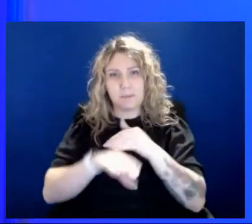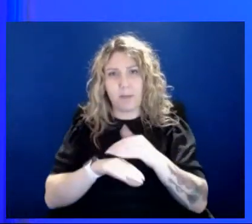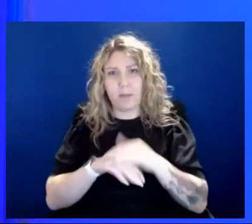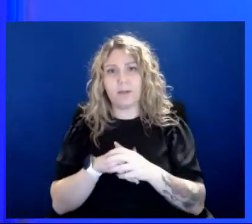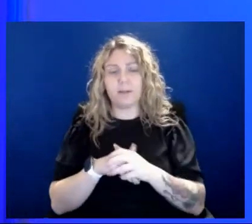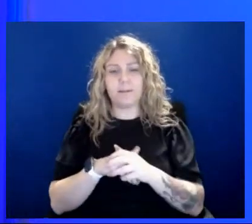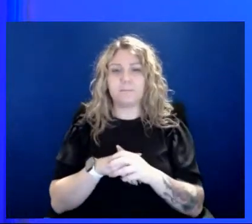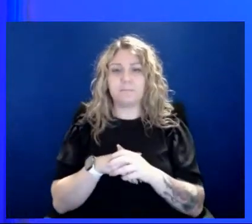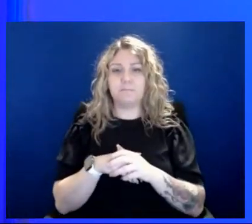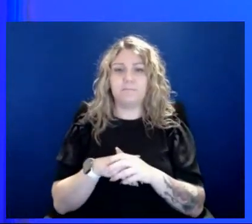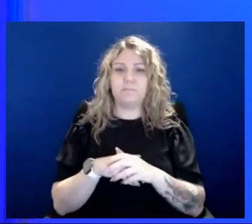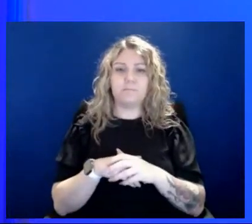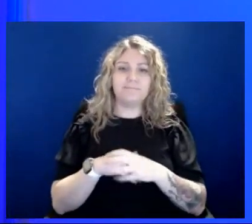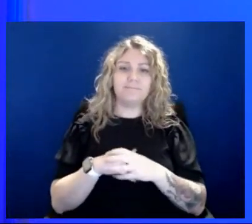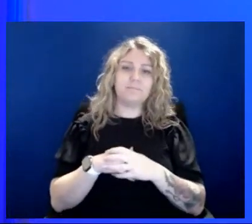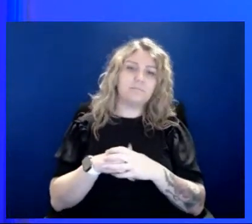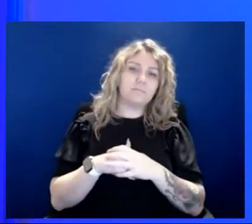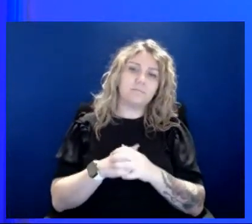to